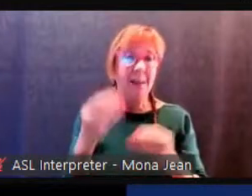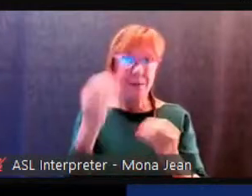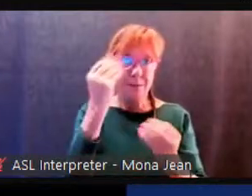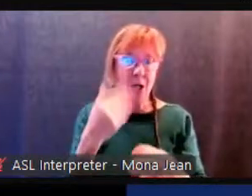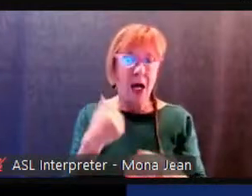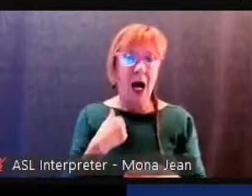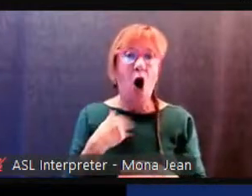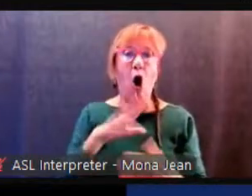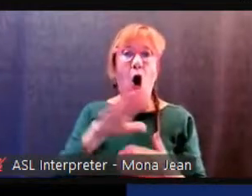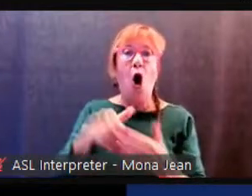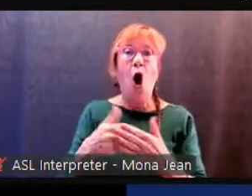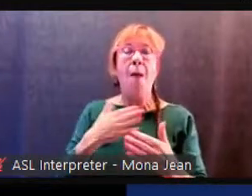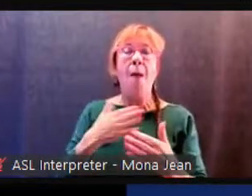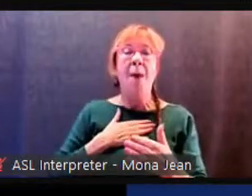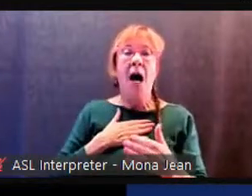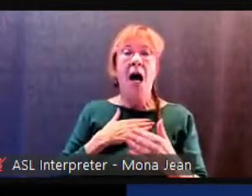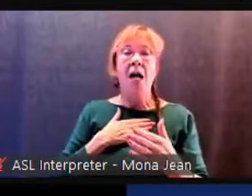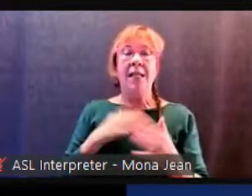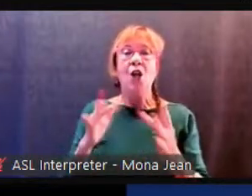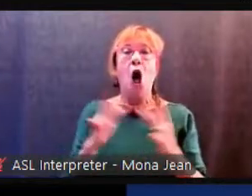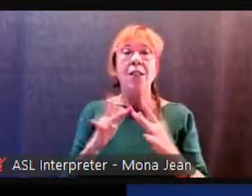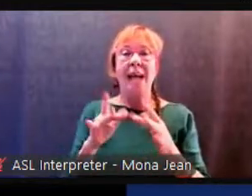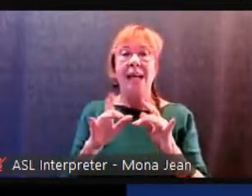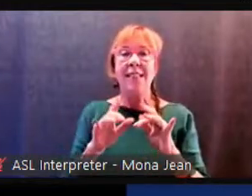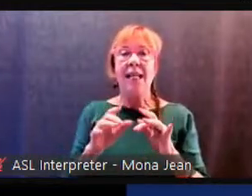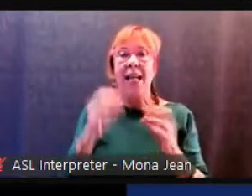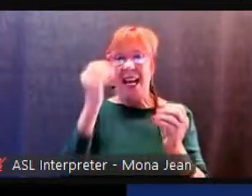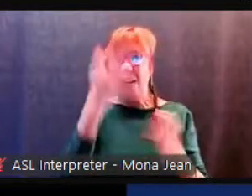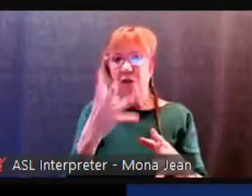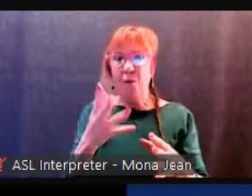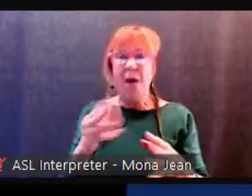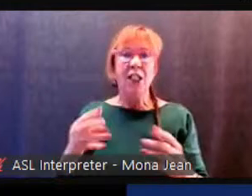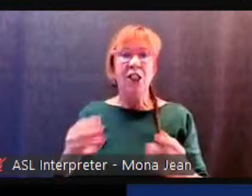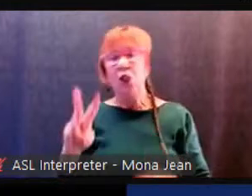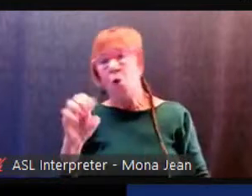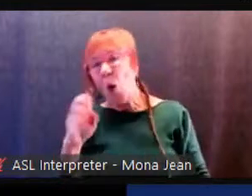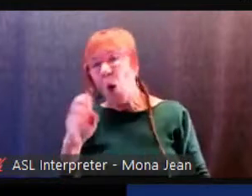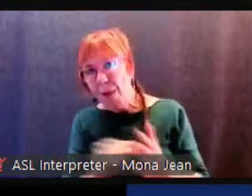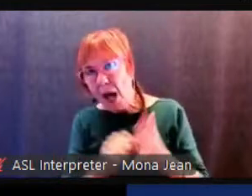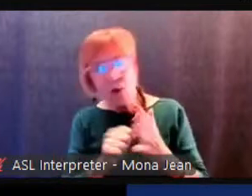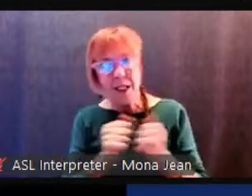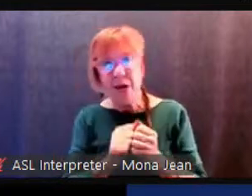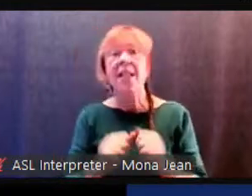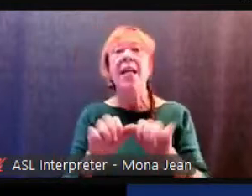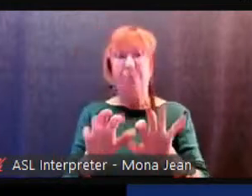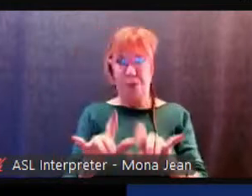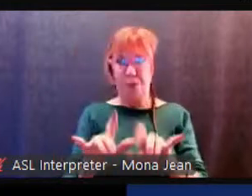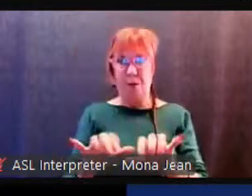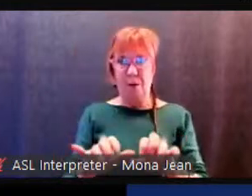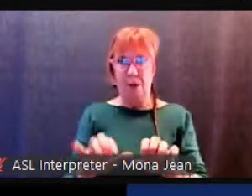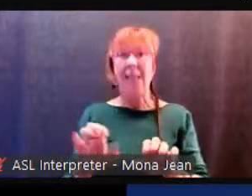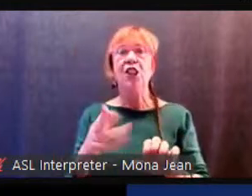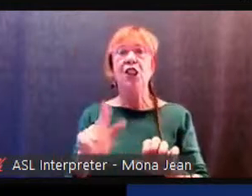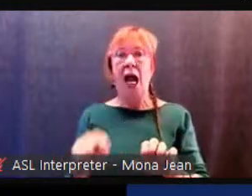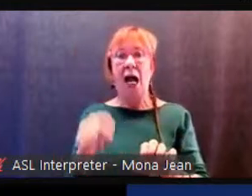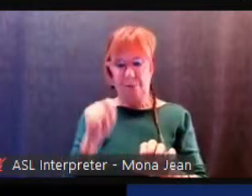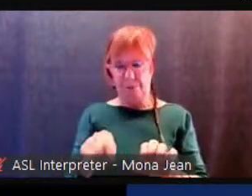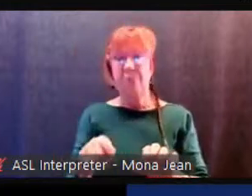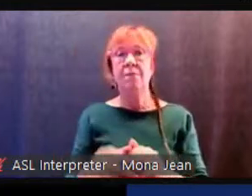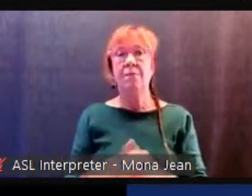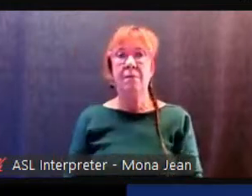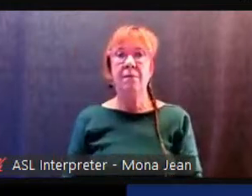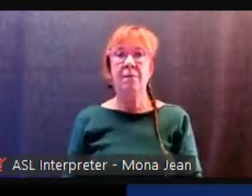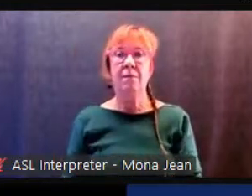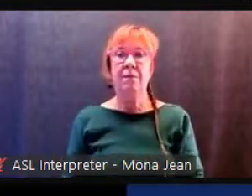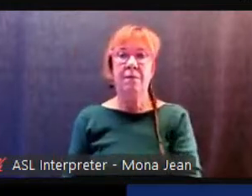will drop all of that contact information and websites into the chat so that it's available for everybody. Thanks so much.